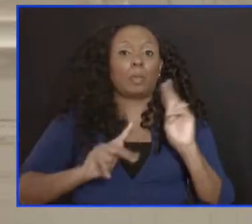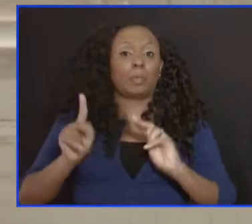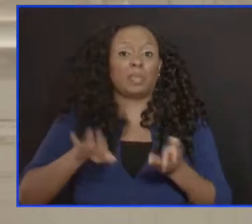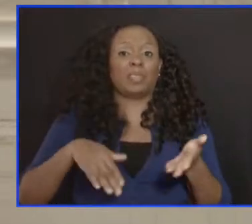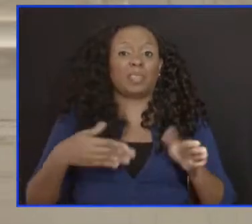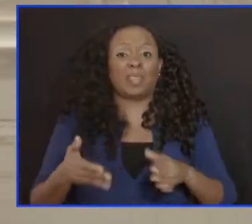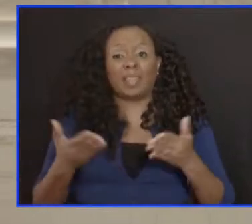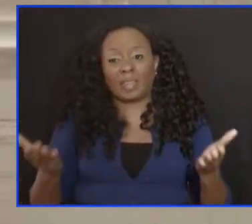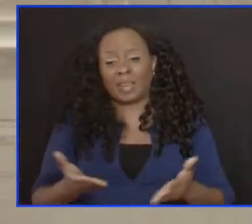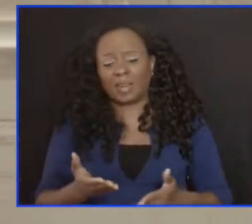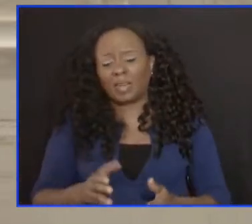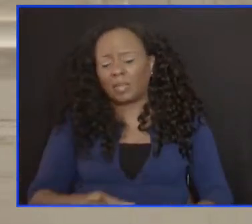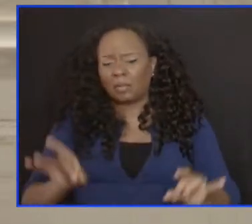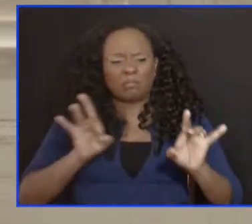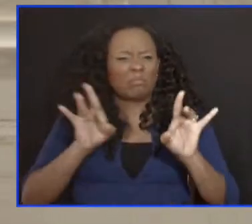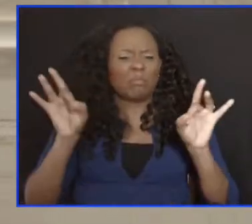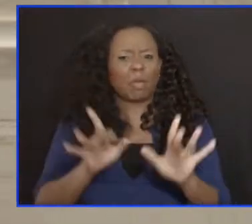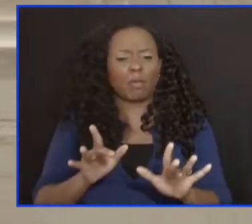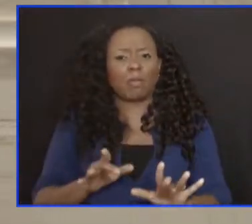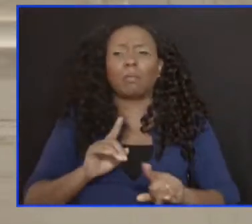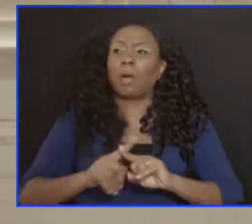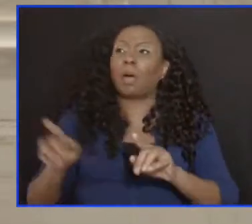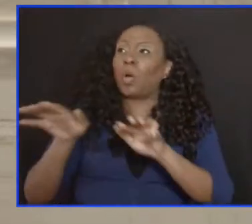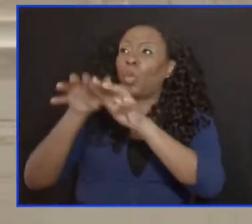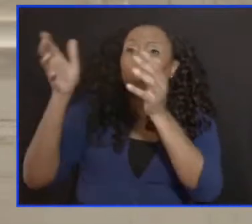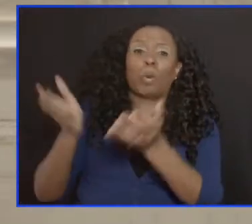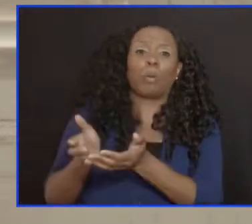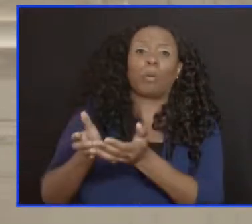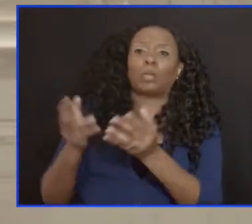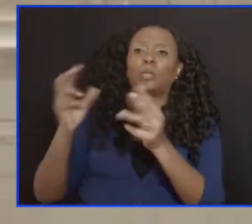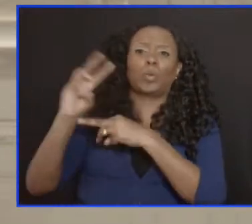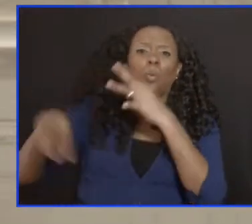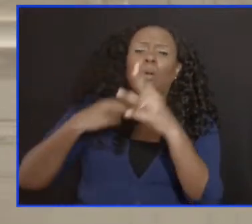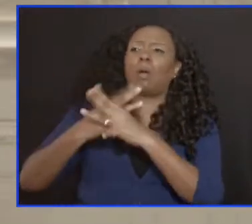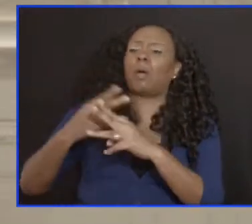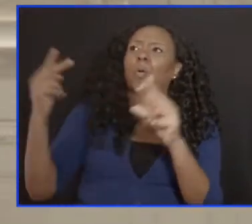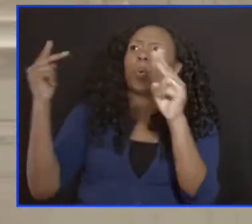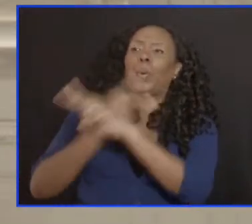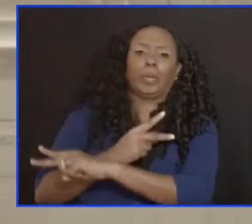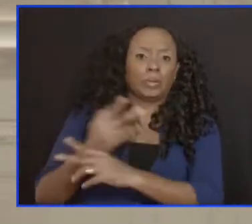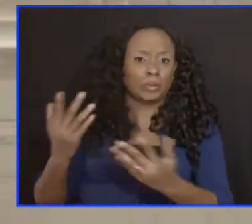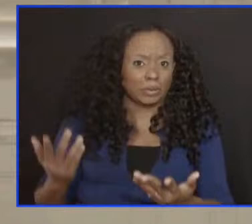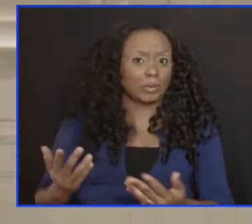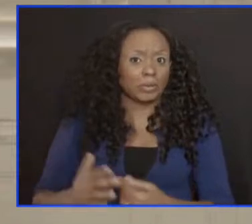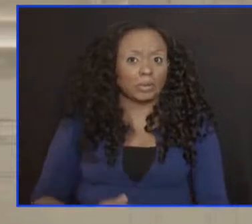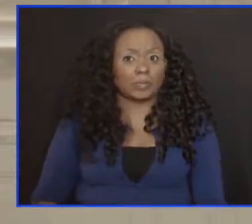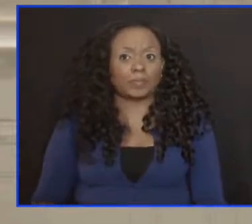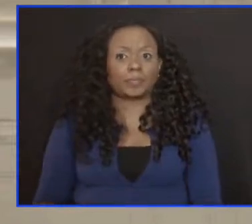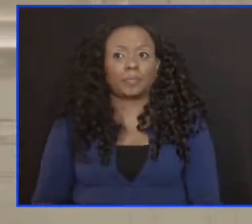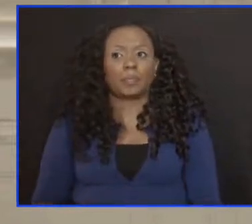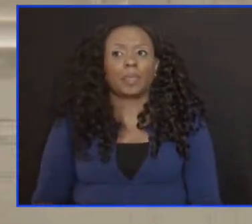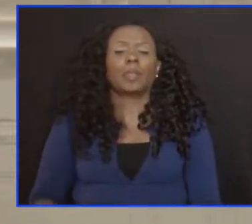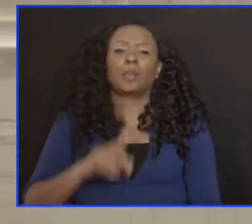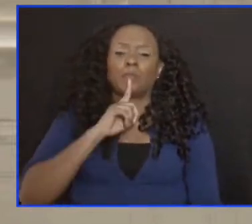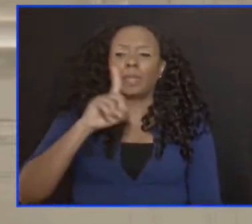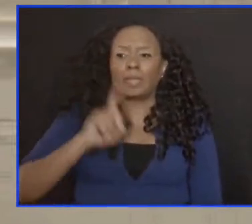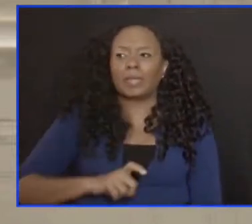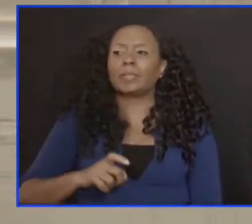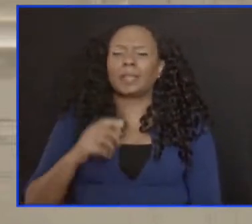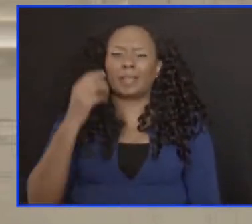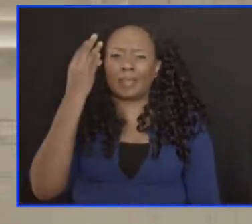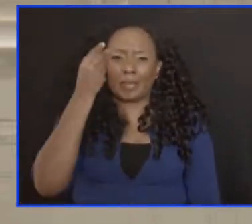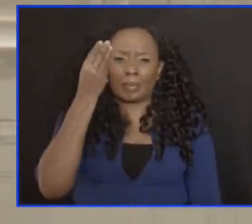but certainly we're not even near in the realms of what's going on in the rest of the world in terms of that. And I think, again, that's something that needs to be looked at.